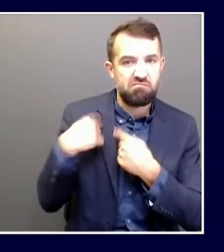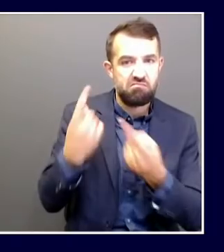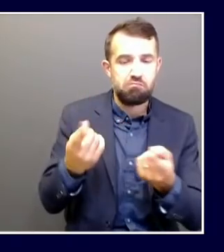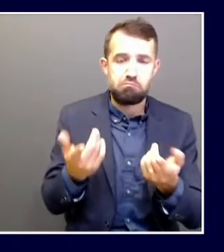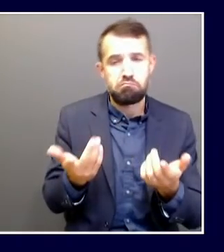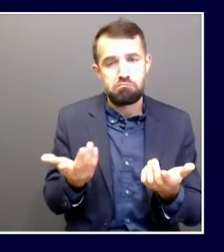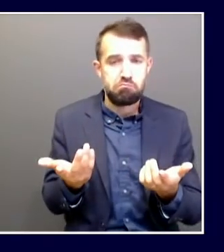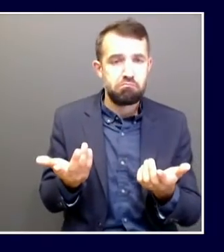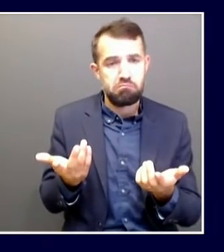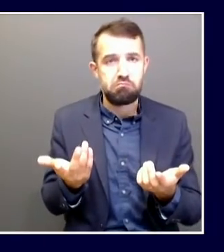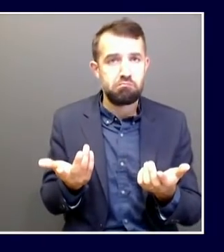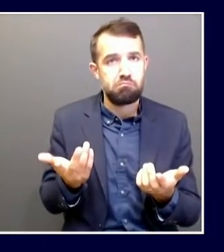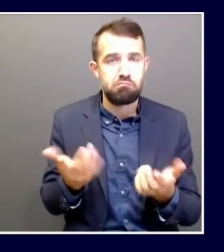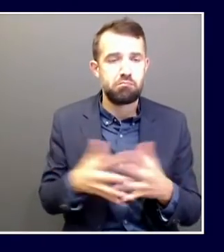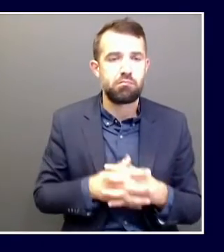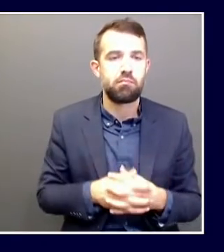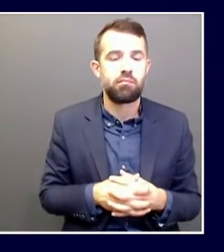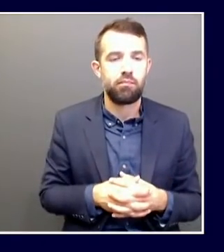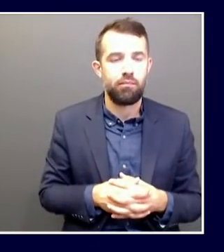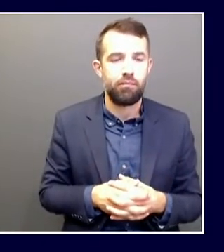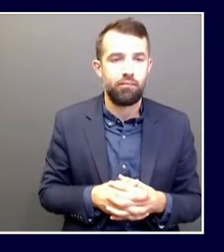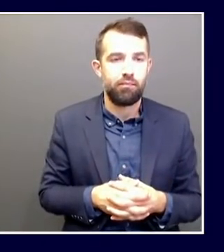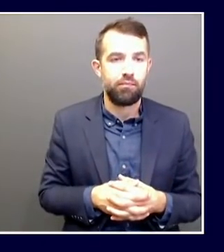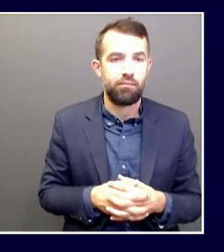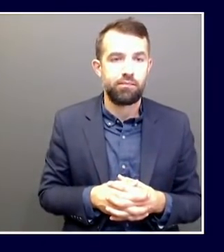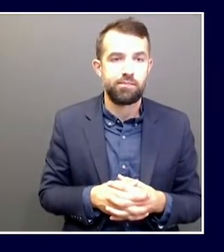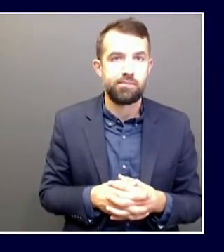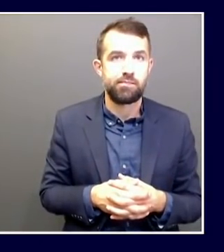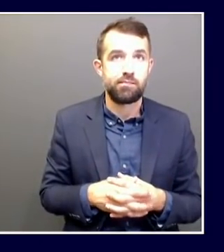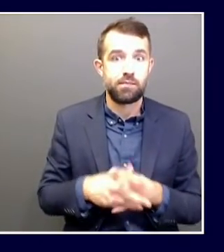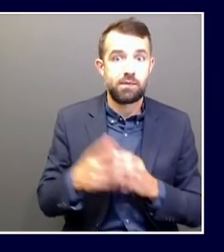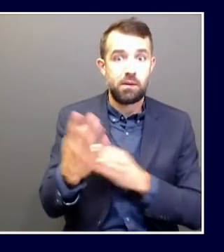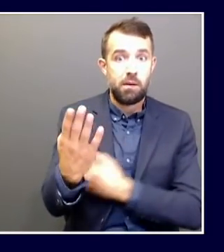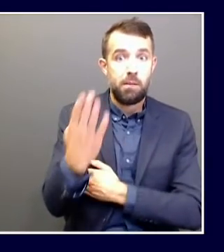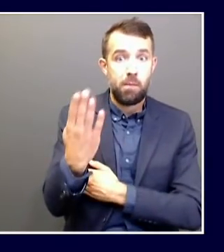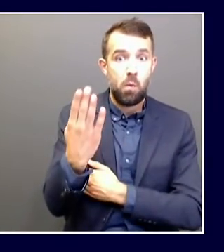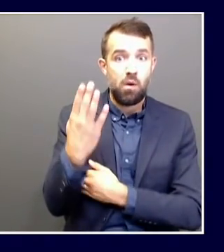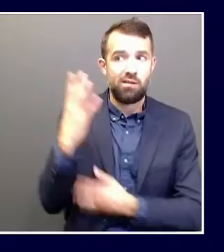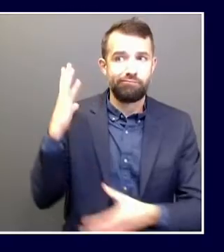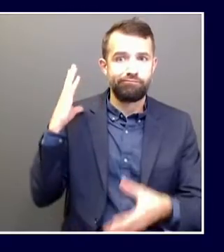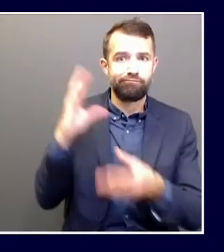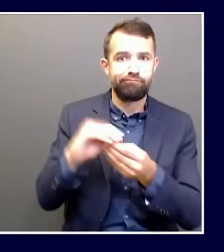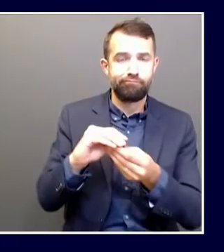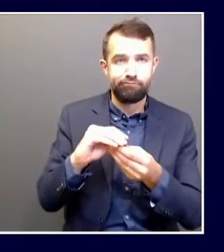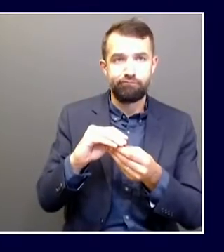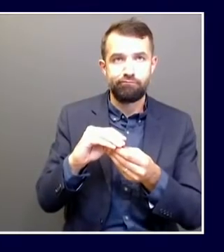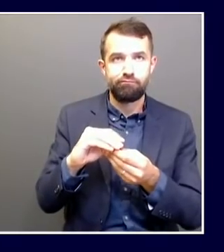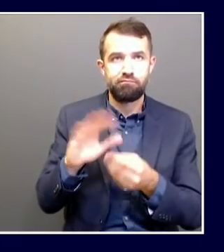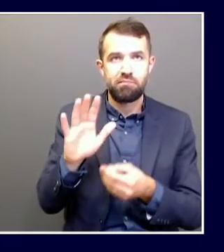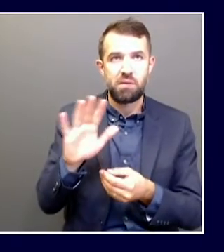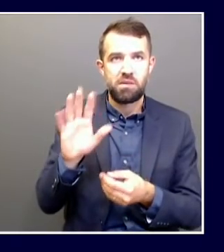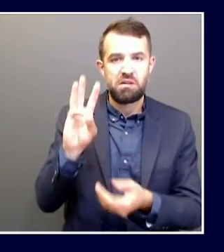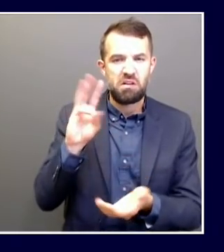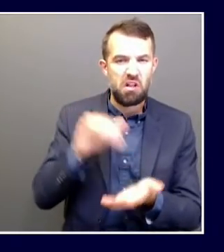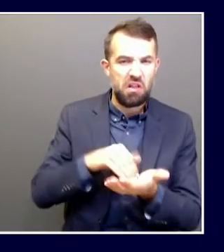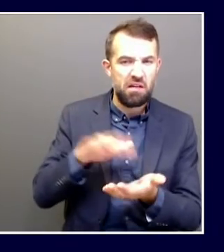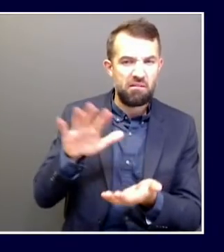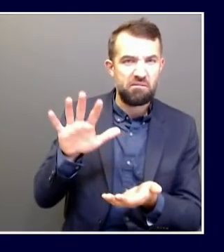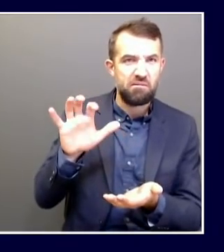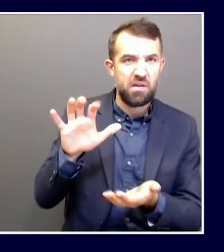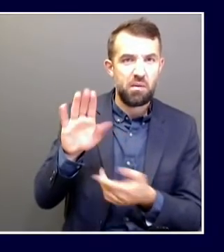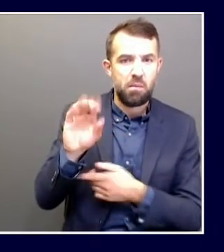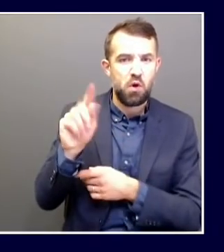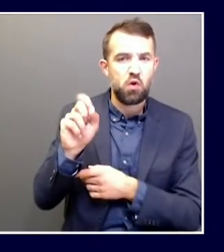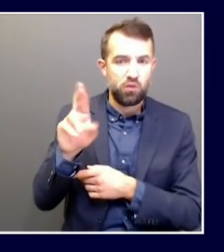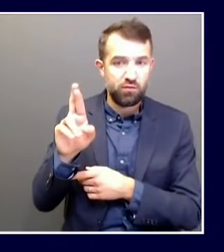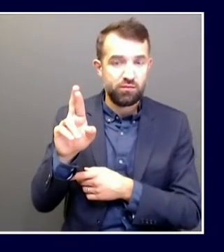the numbers, Patty, is that we've done, as of this morning, probably about 6,500 booster doses on top of about